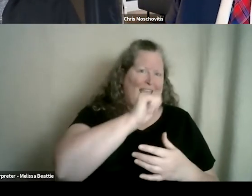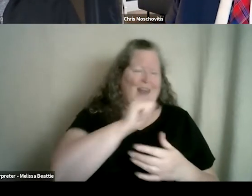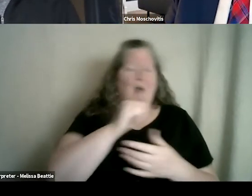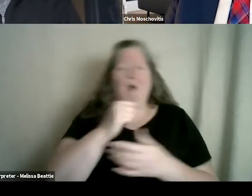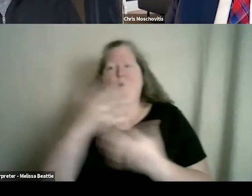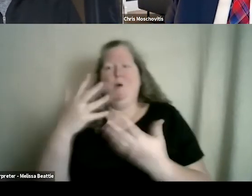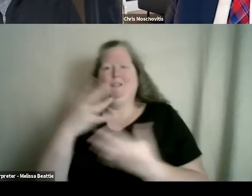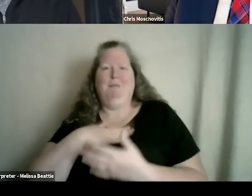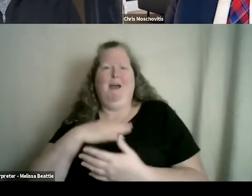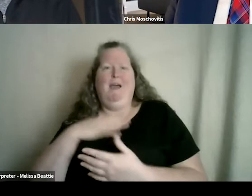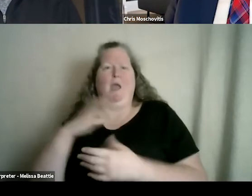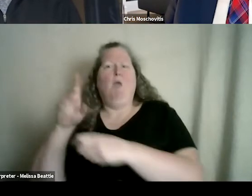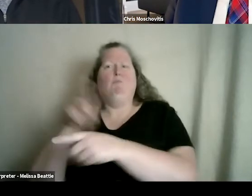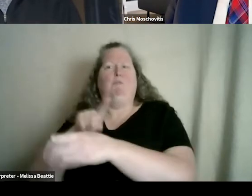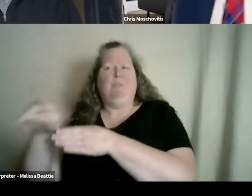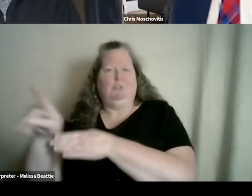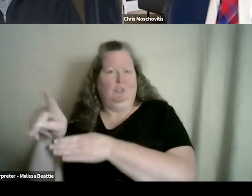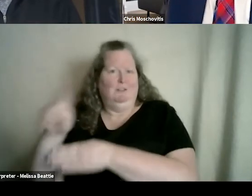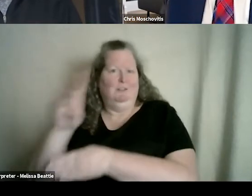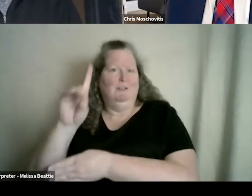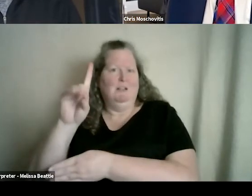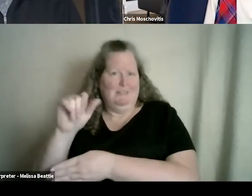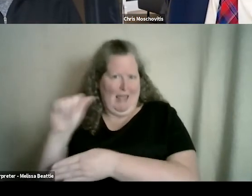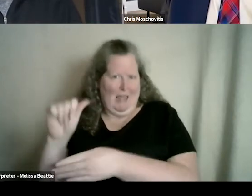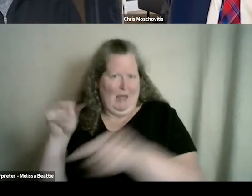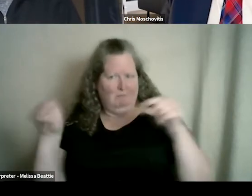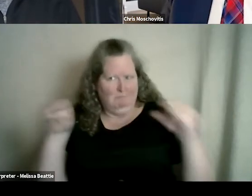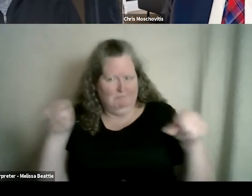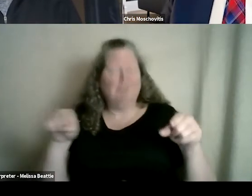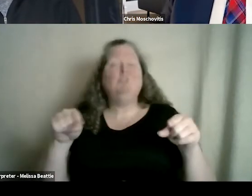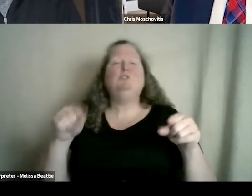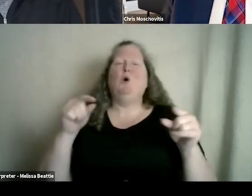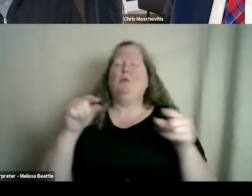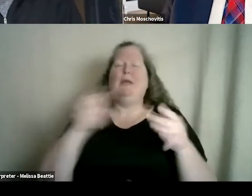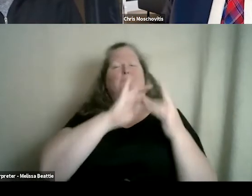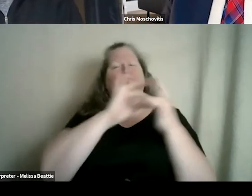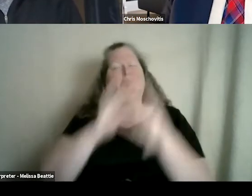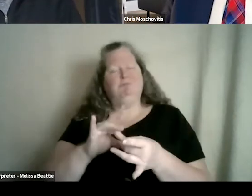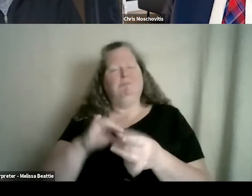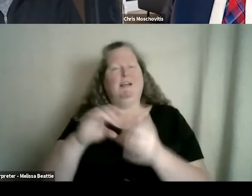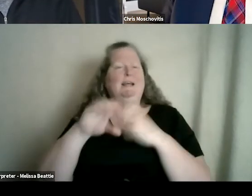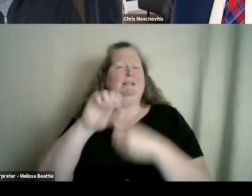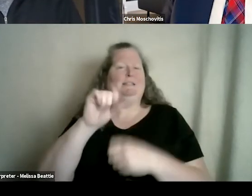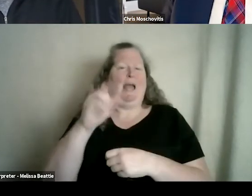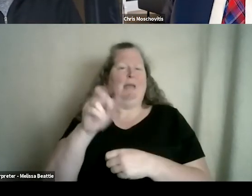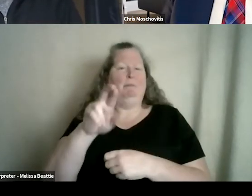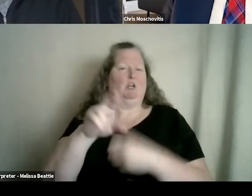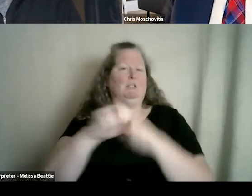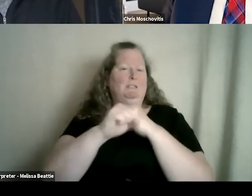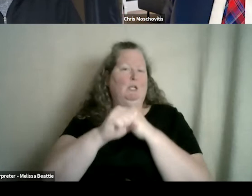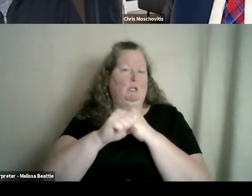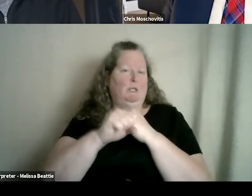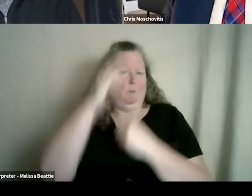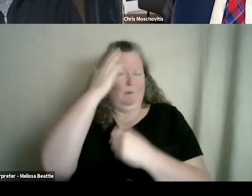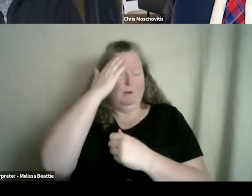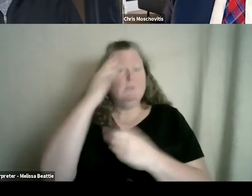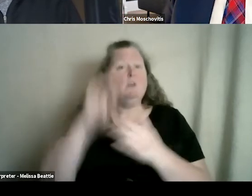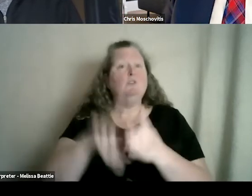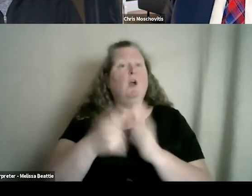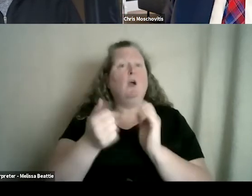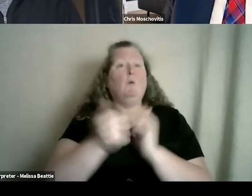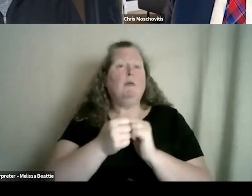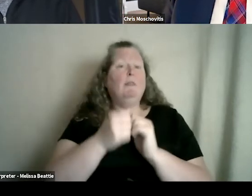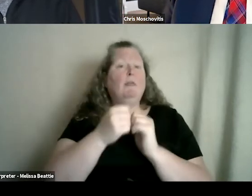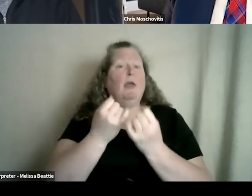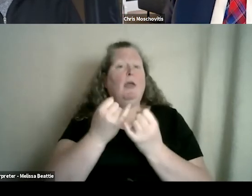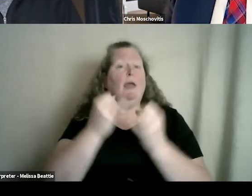all that kind of stuff. So going back to cybersecurity awareness, start with the individual, start with making